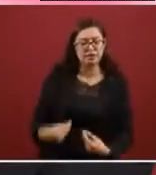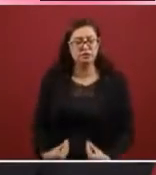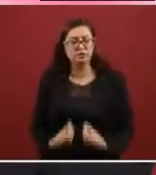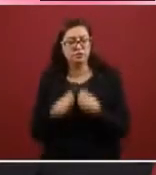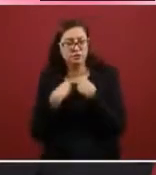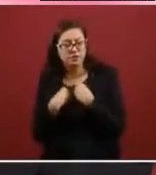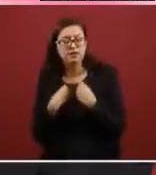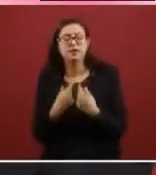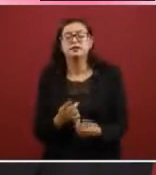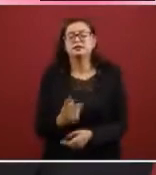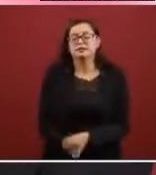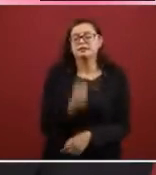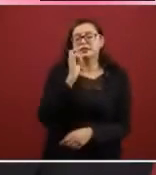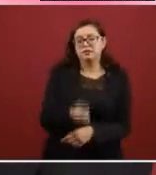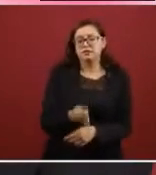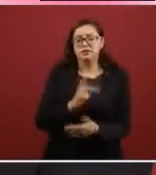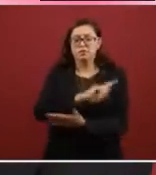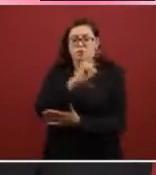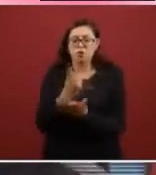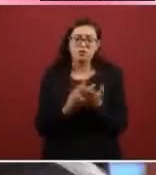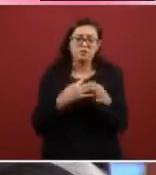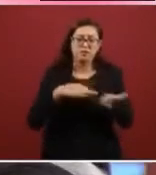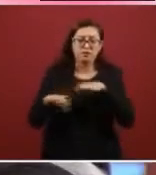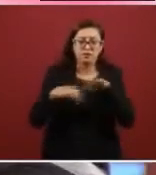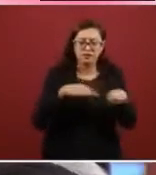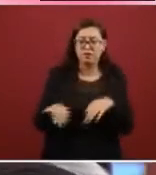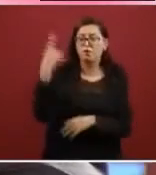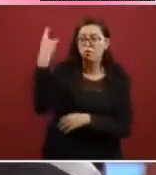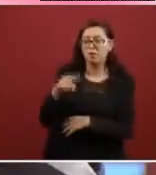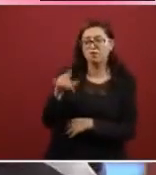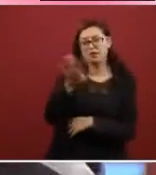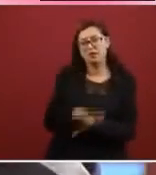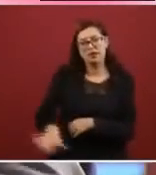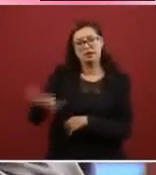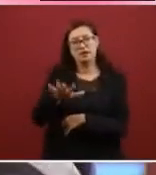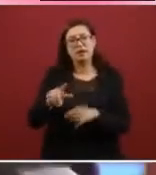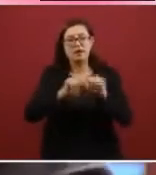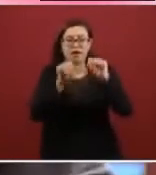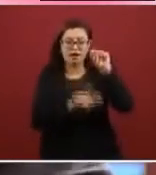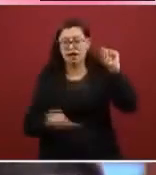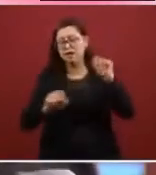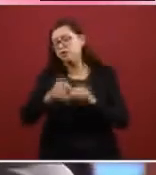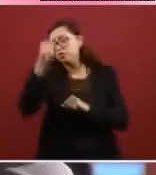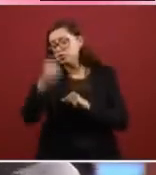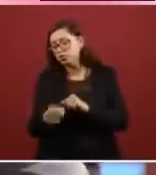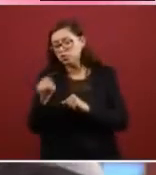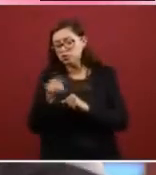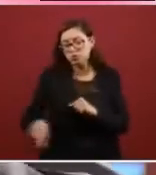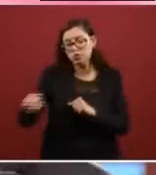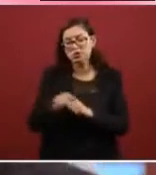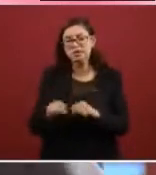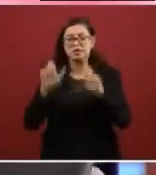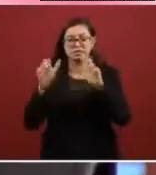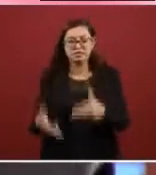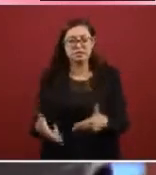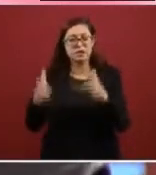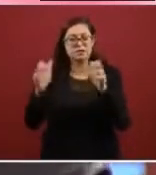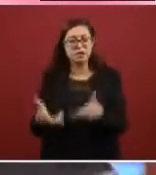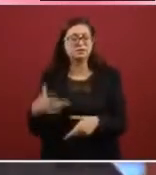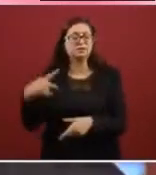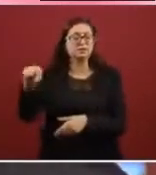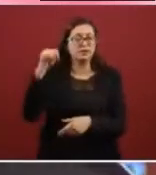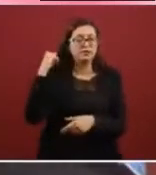ordenó you know, que se ampliara el número de hectáreas that he wanted to amplify the number de Chiapas, Tabasco,